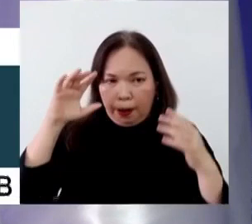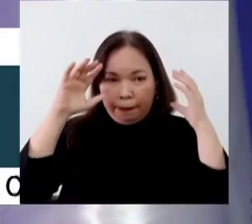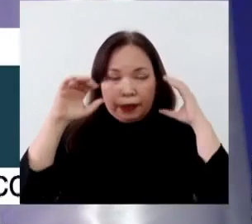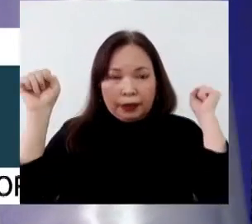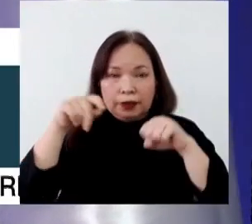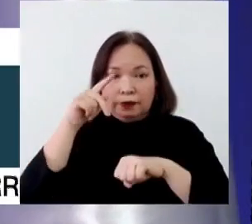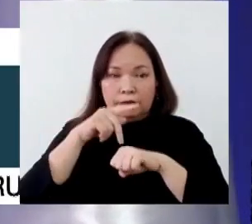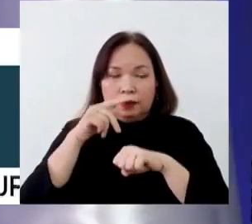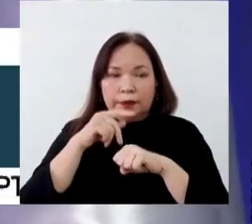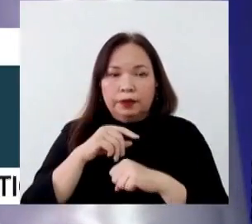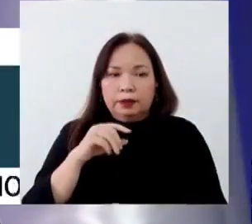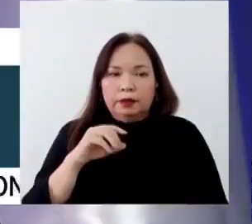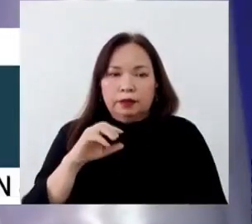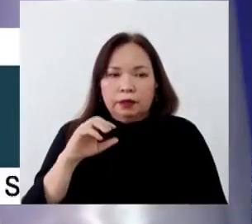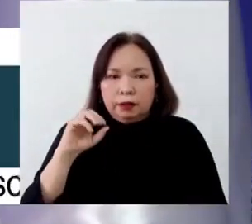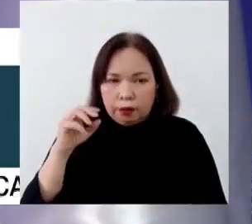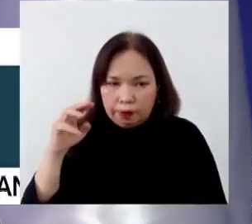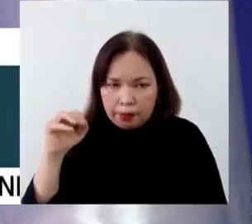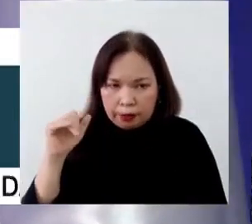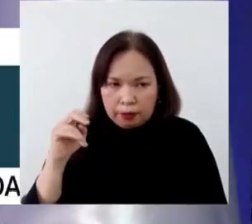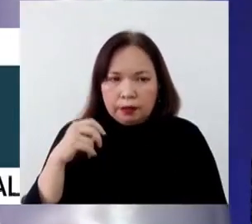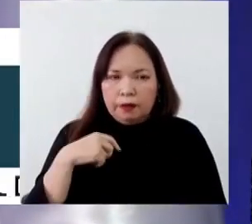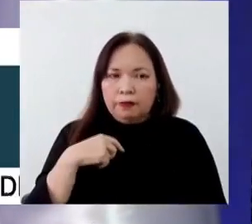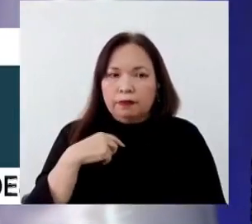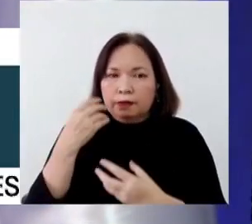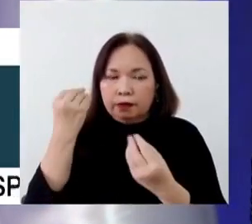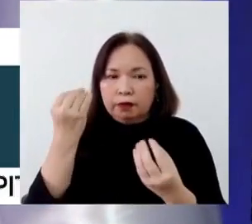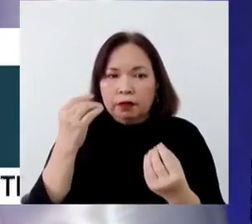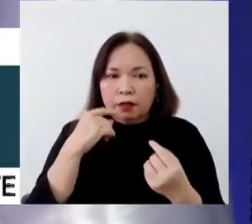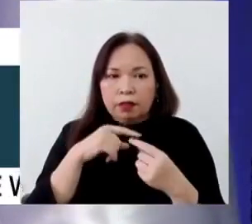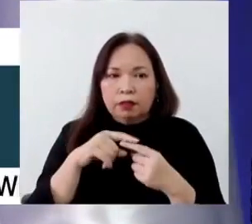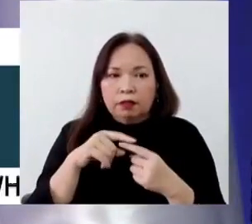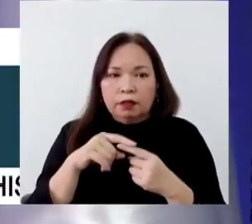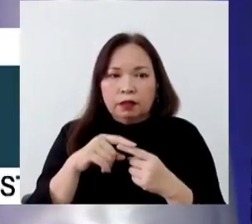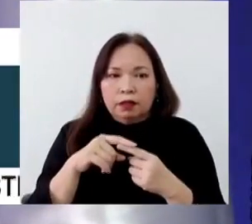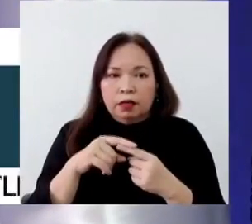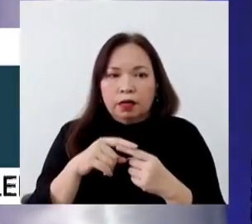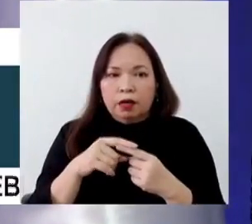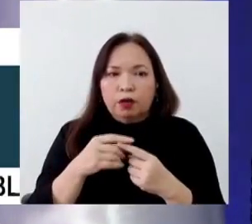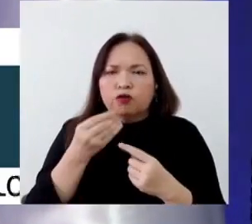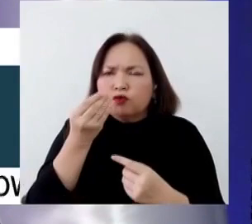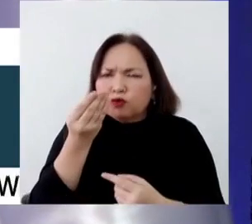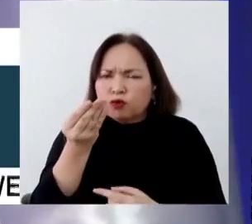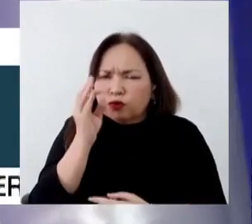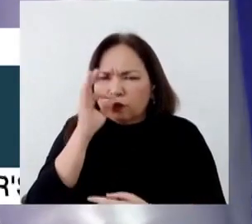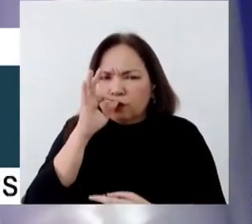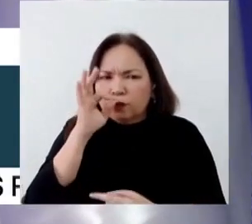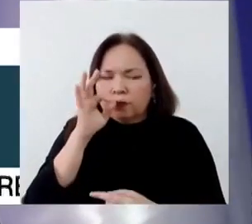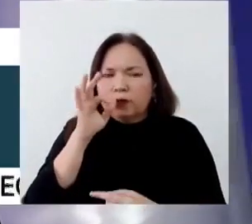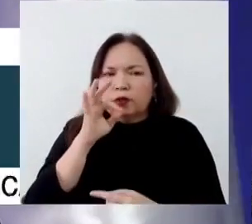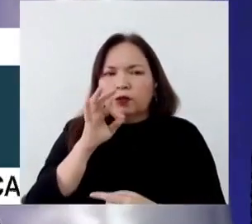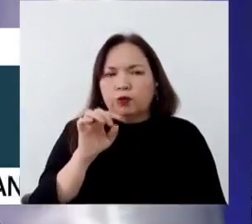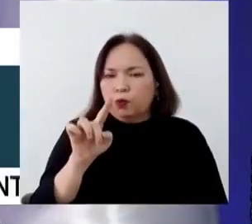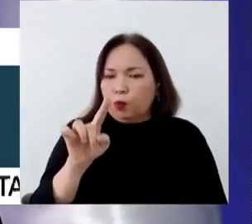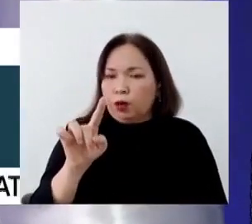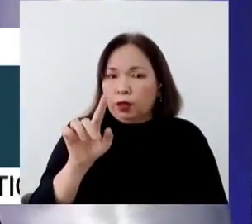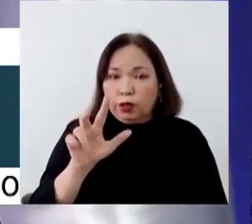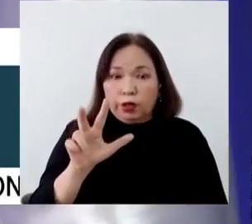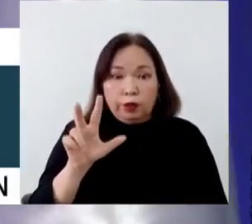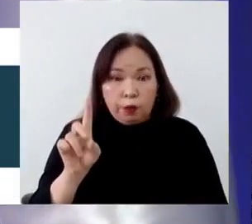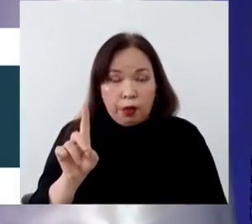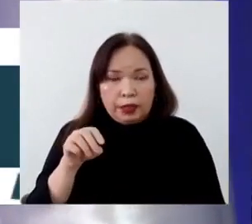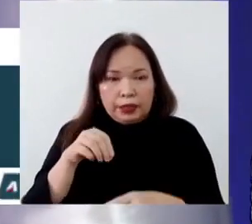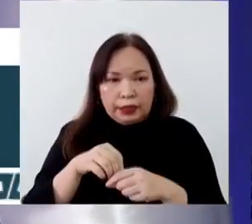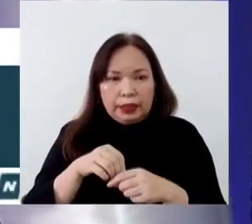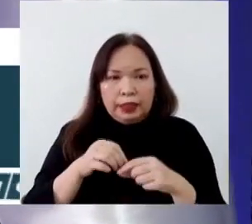updated these figures. There's less Filipino citizens in Gaza, 131 actually, 131. Some left already